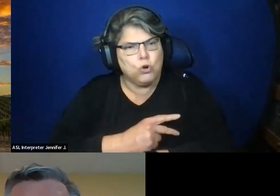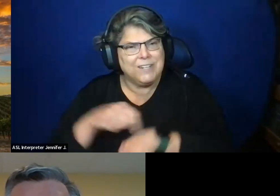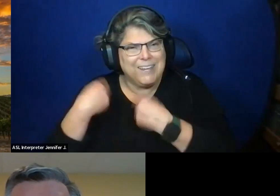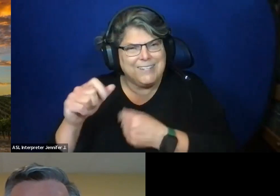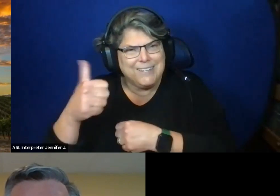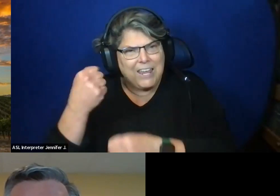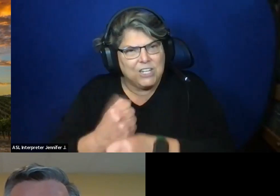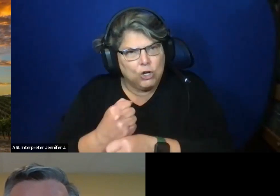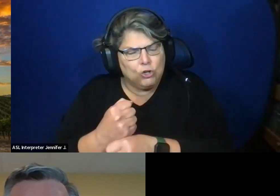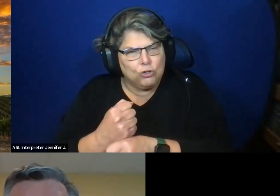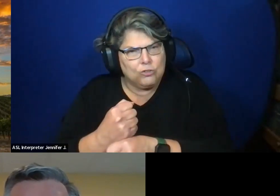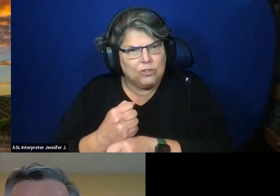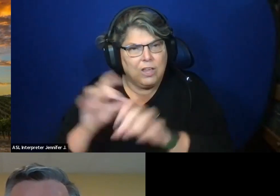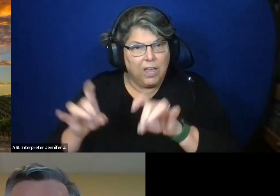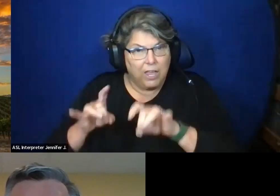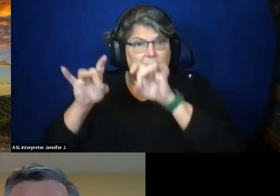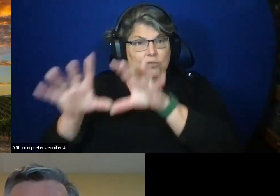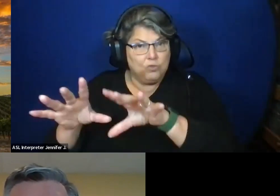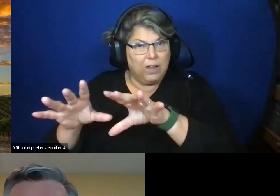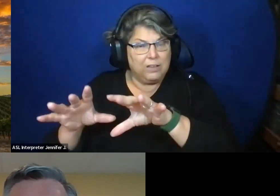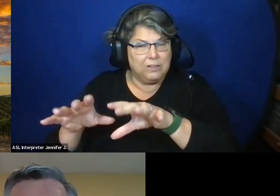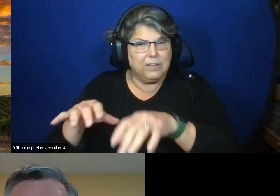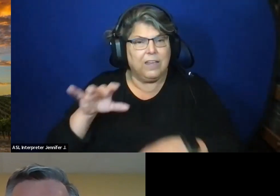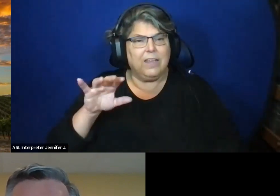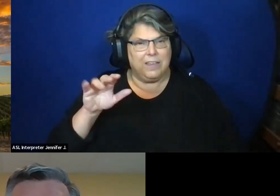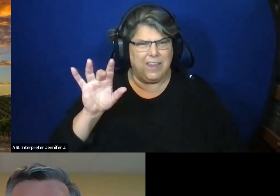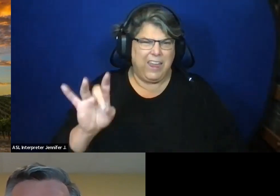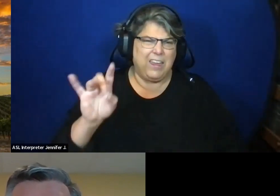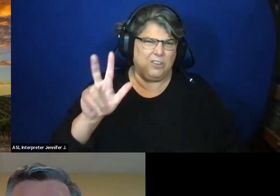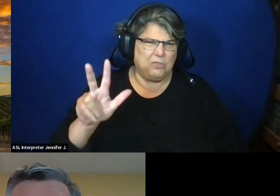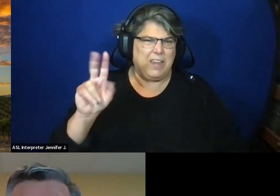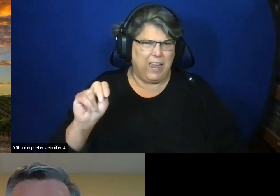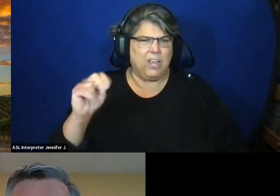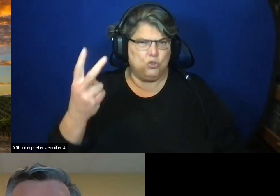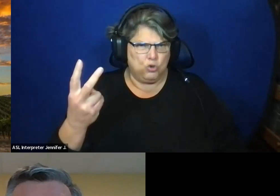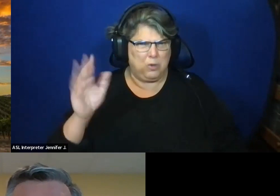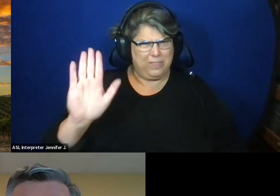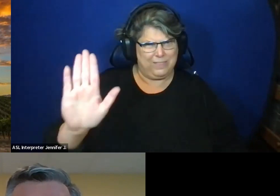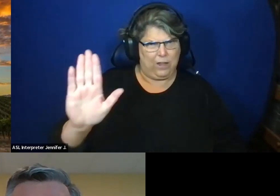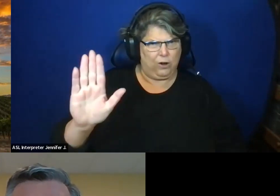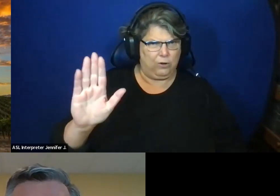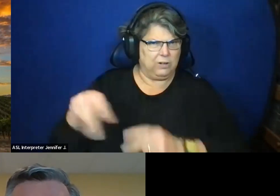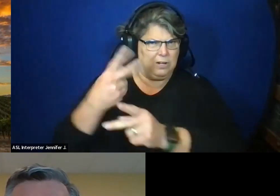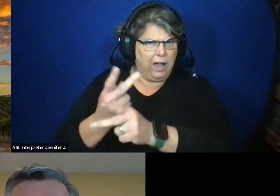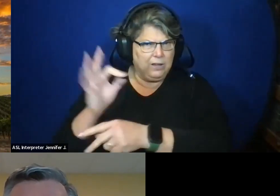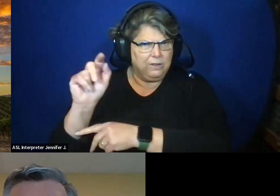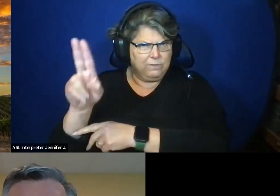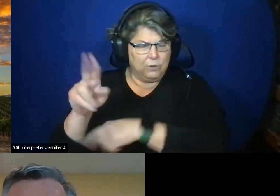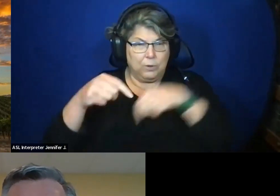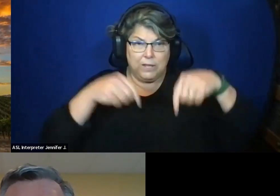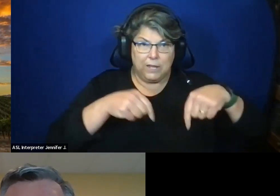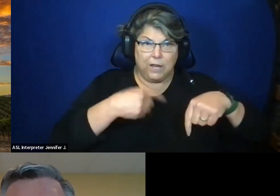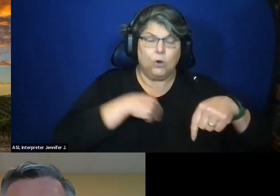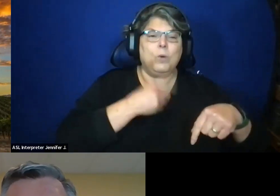years. And the strain that was circulating in Australia was H3N2. The strain that we're seeing right now, most of the influenza